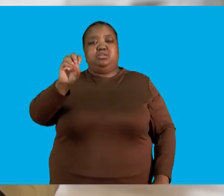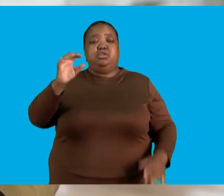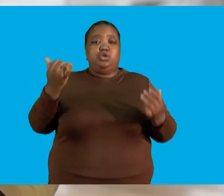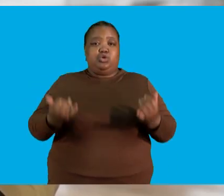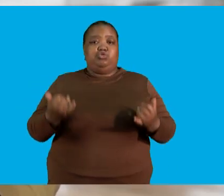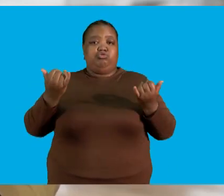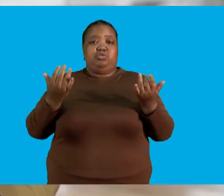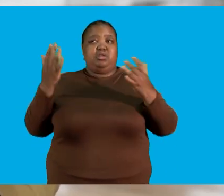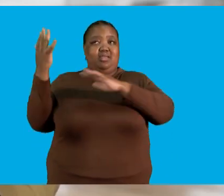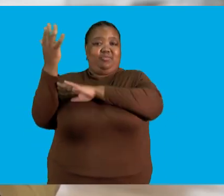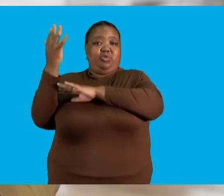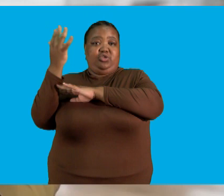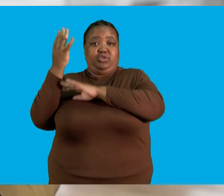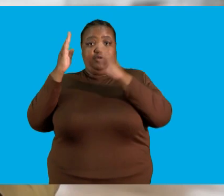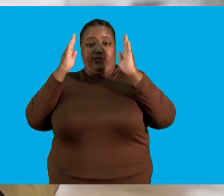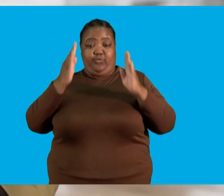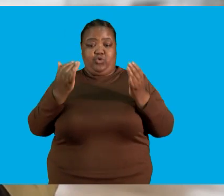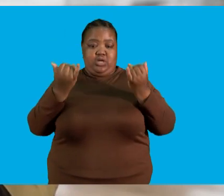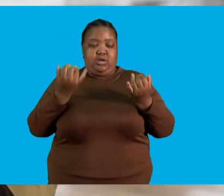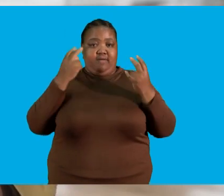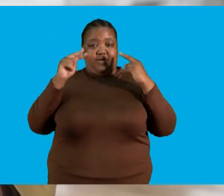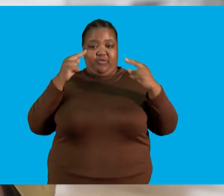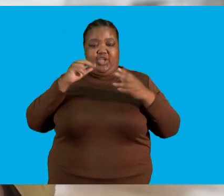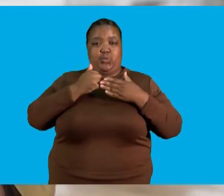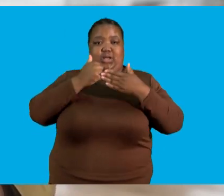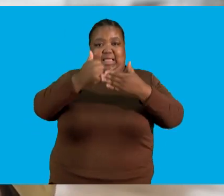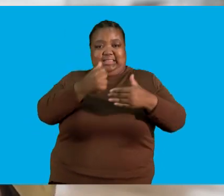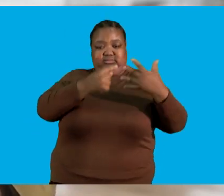data response, focusing largely on visual aid.